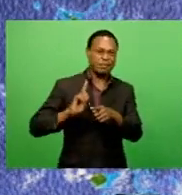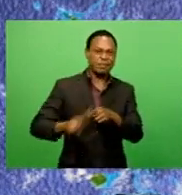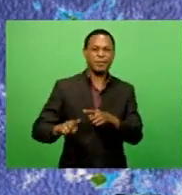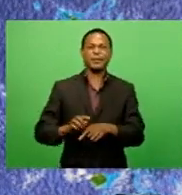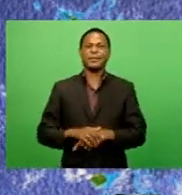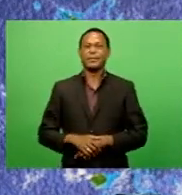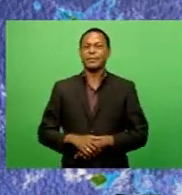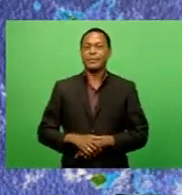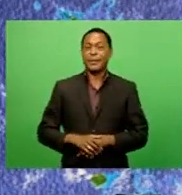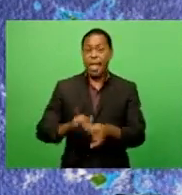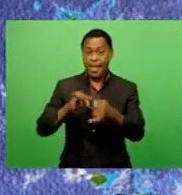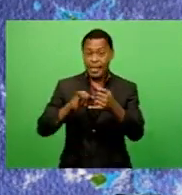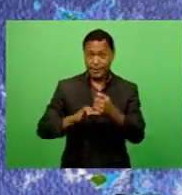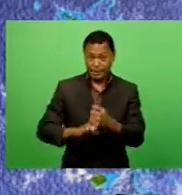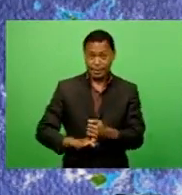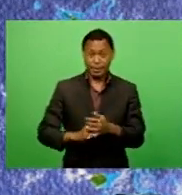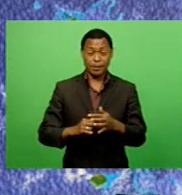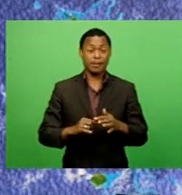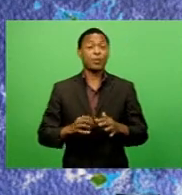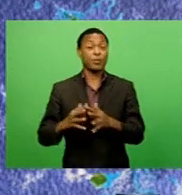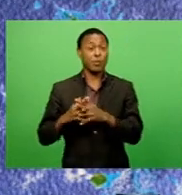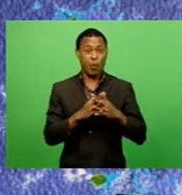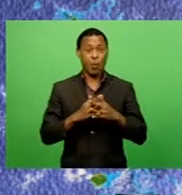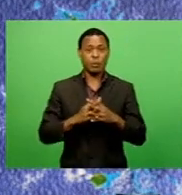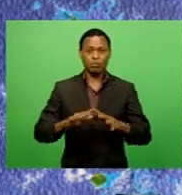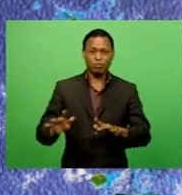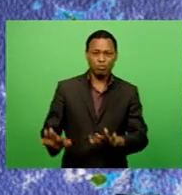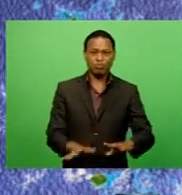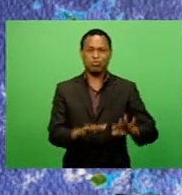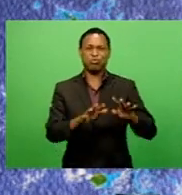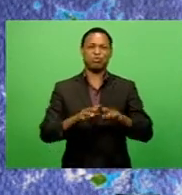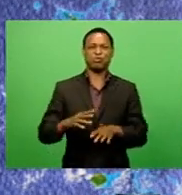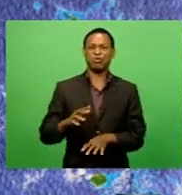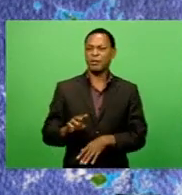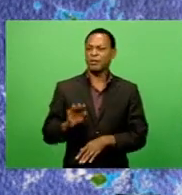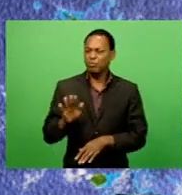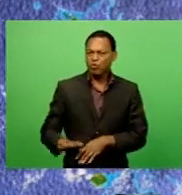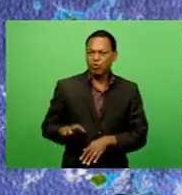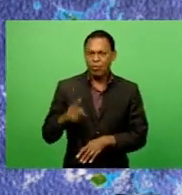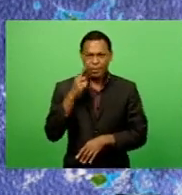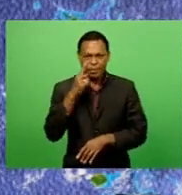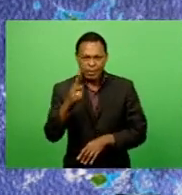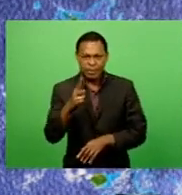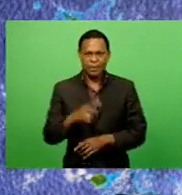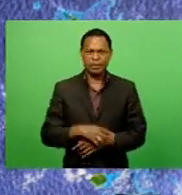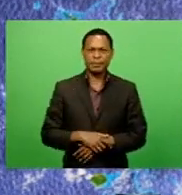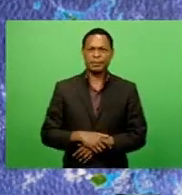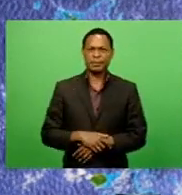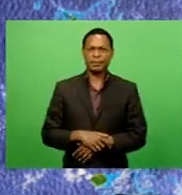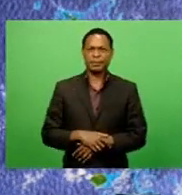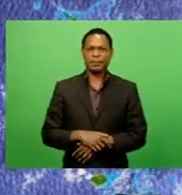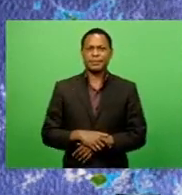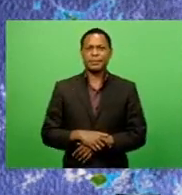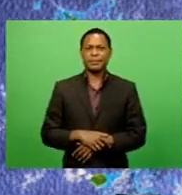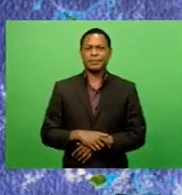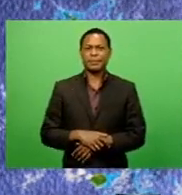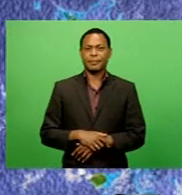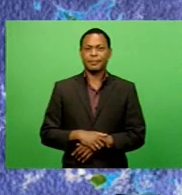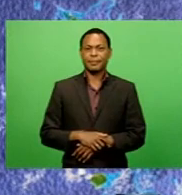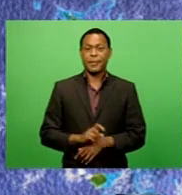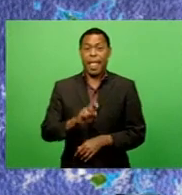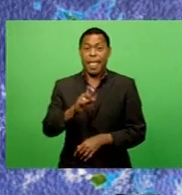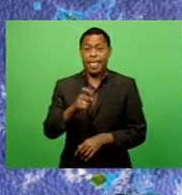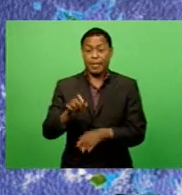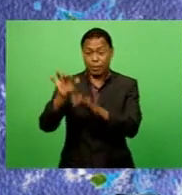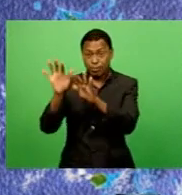southwest swells, poor visibility in areas of heavy rain and thunderstorms. Turning to the tides, the next low tide